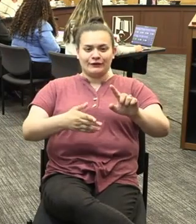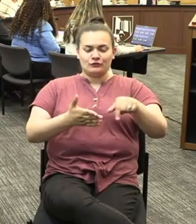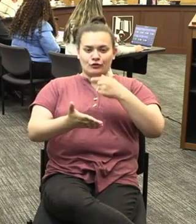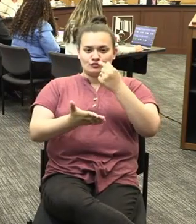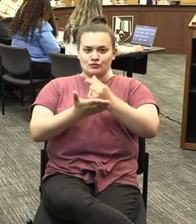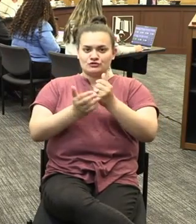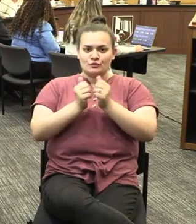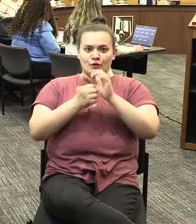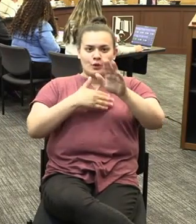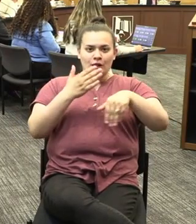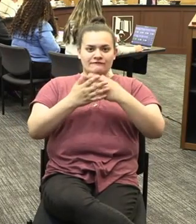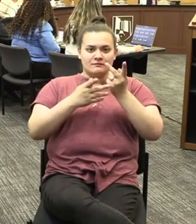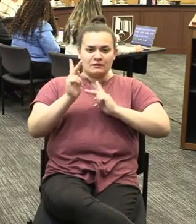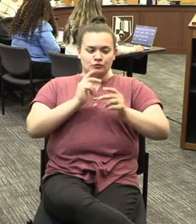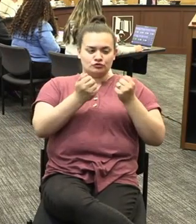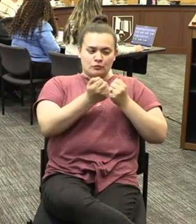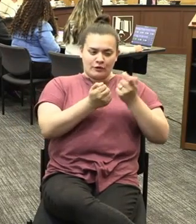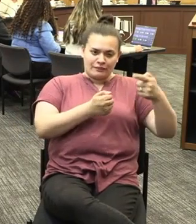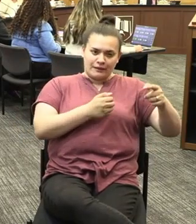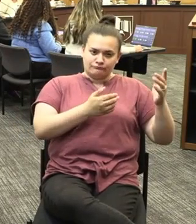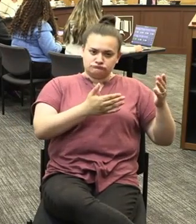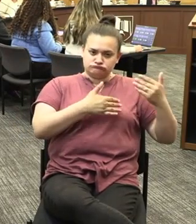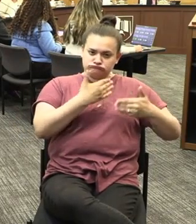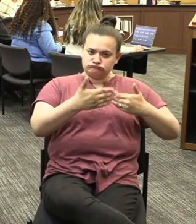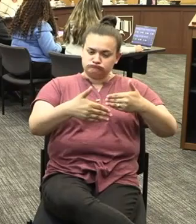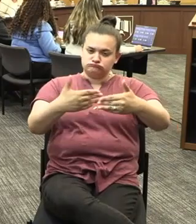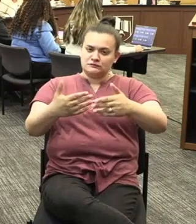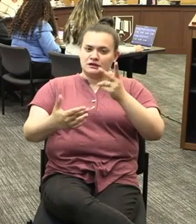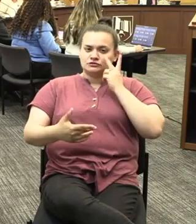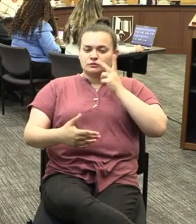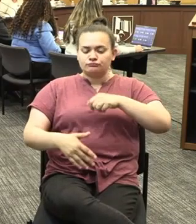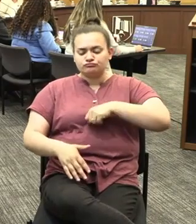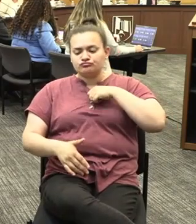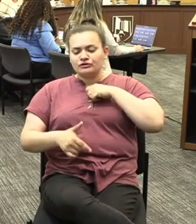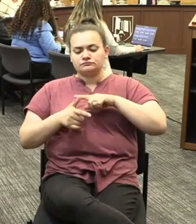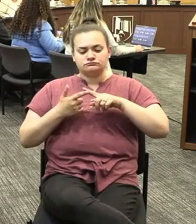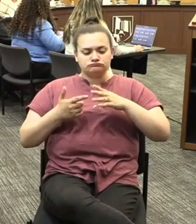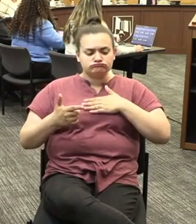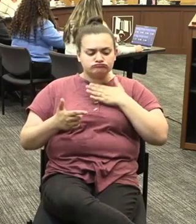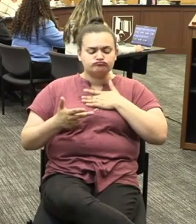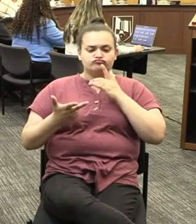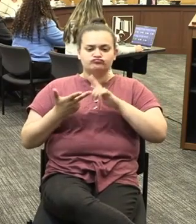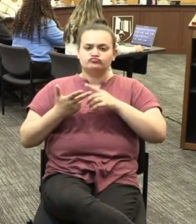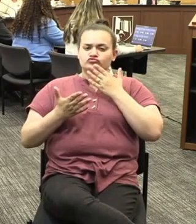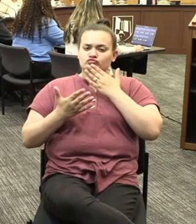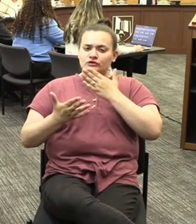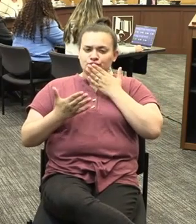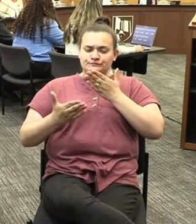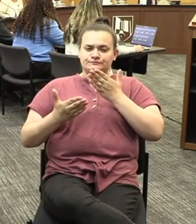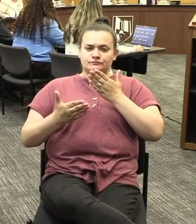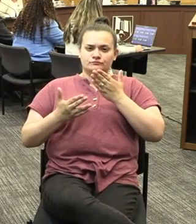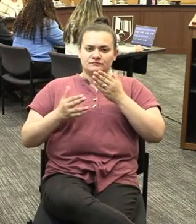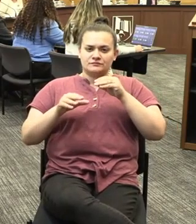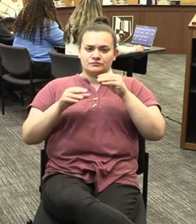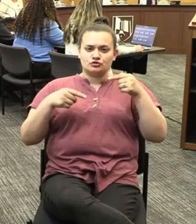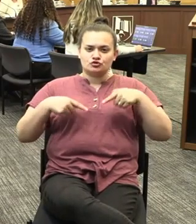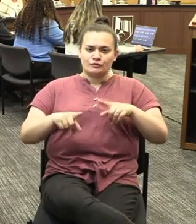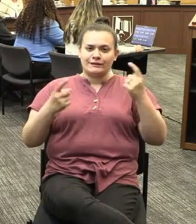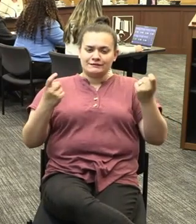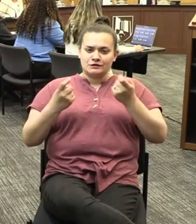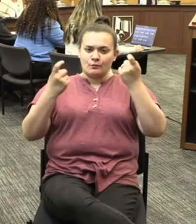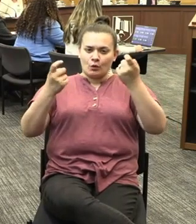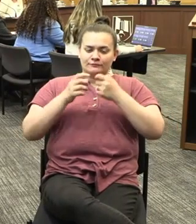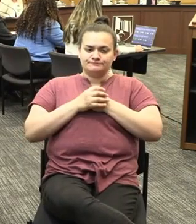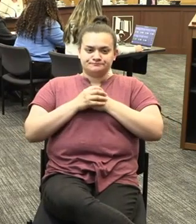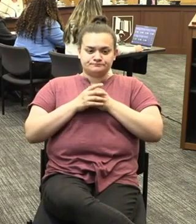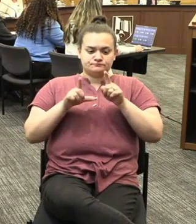all the people who supported them along the way. I saw pride, joy, and gratitude throughout the ceremony.